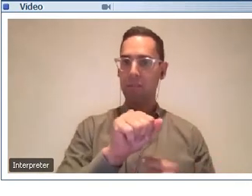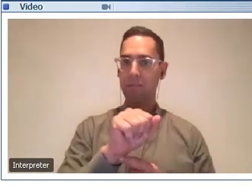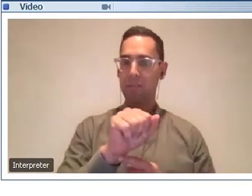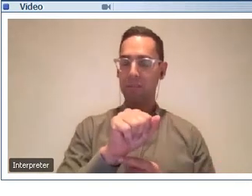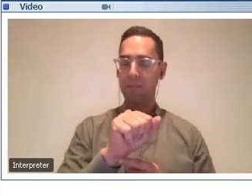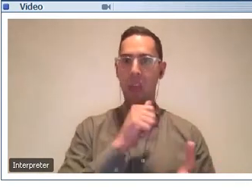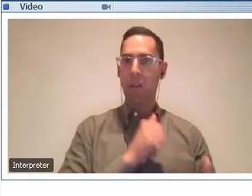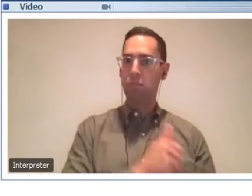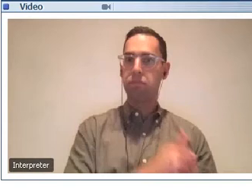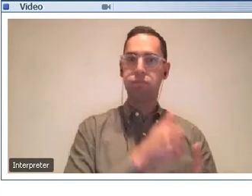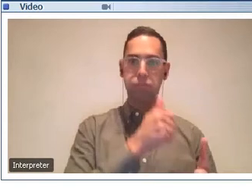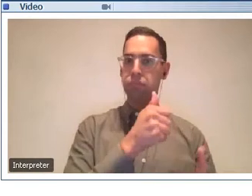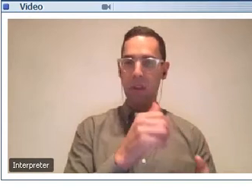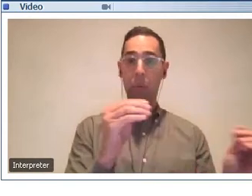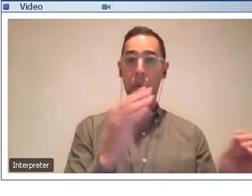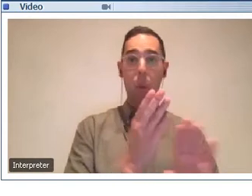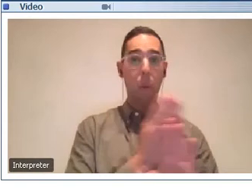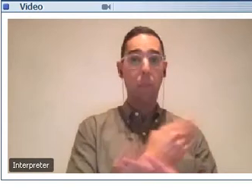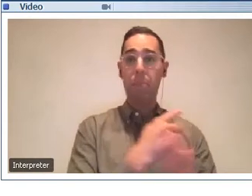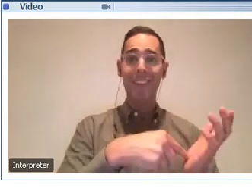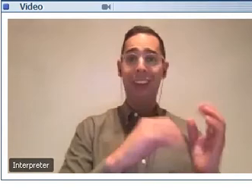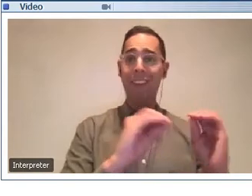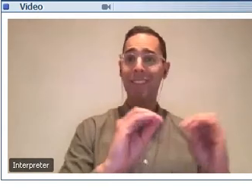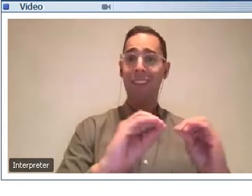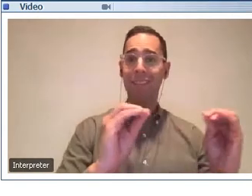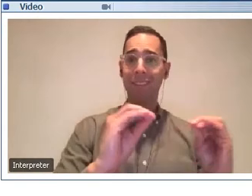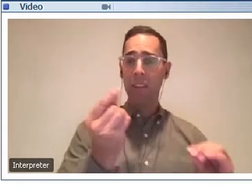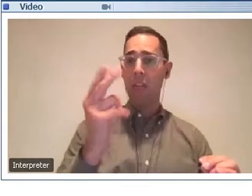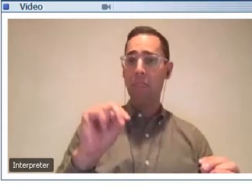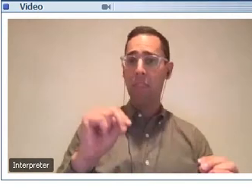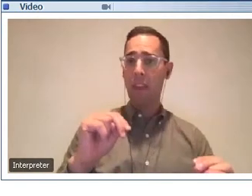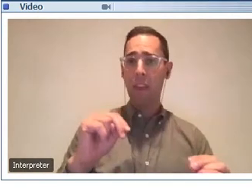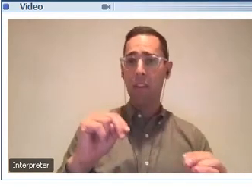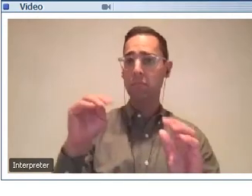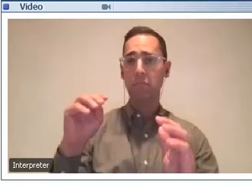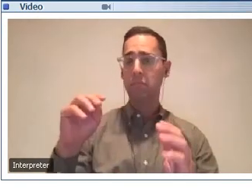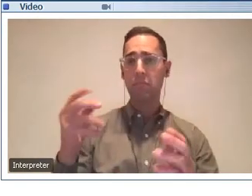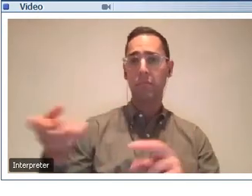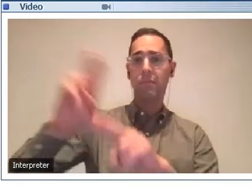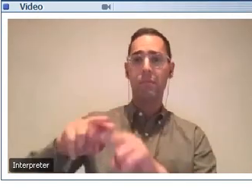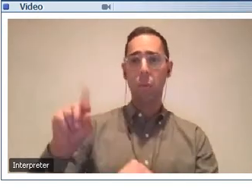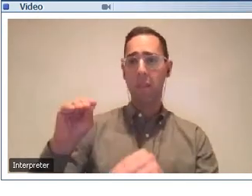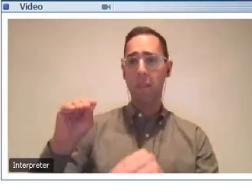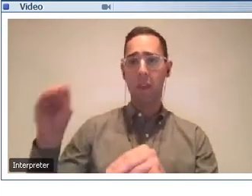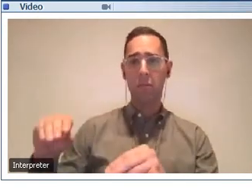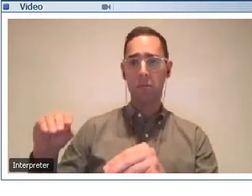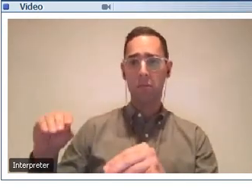in debt, putting our mortgage on a credit card, and almost losing our home. Next slide.